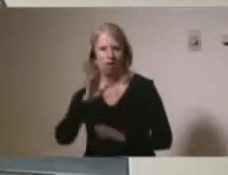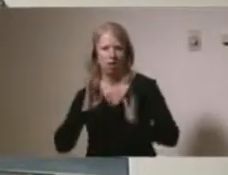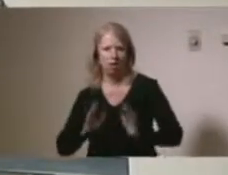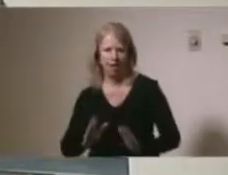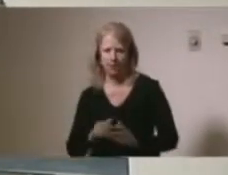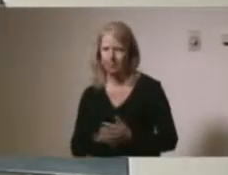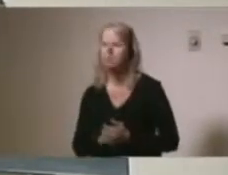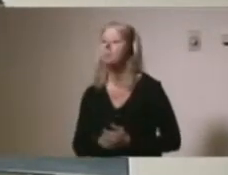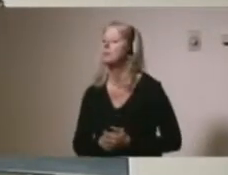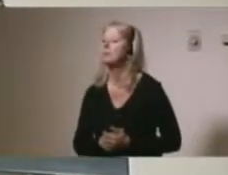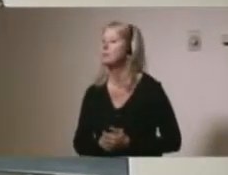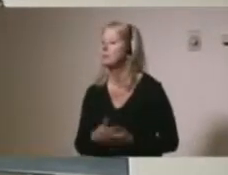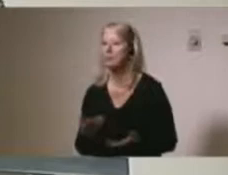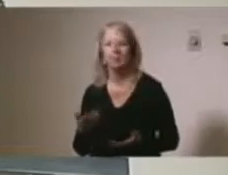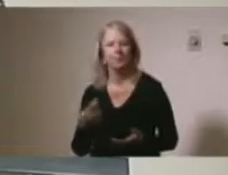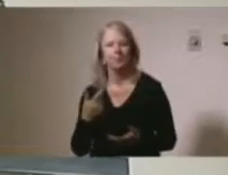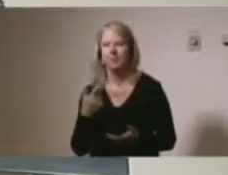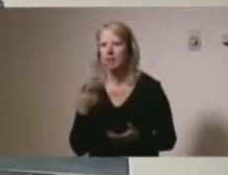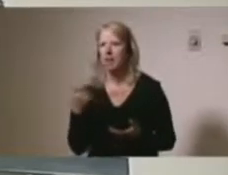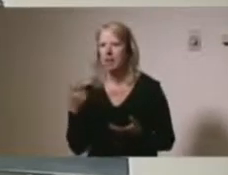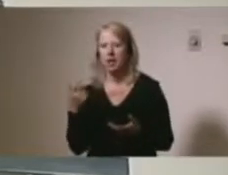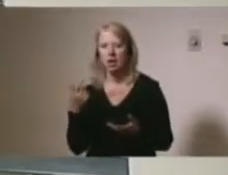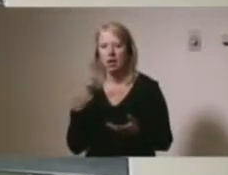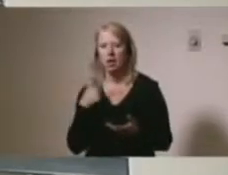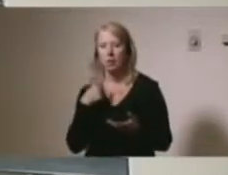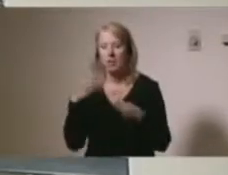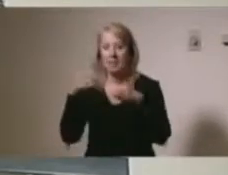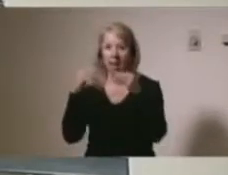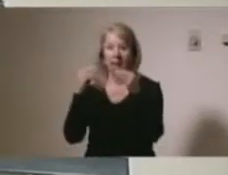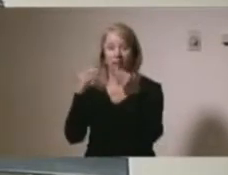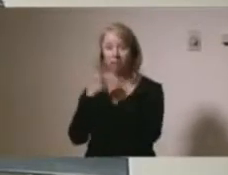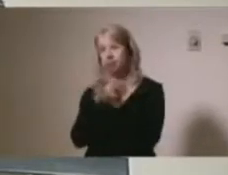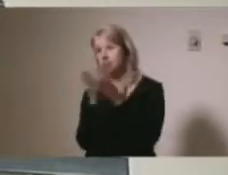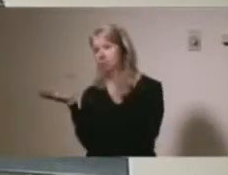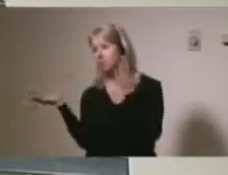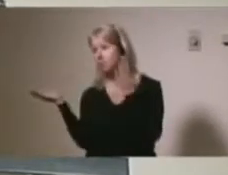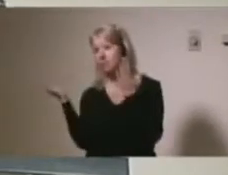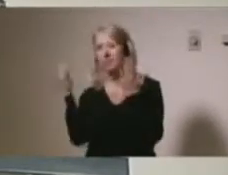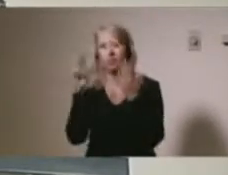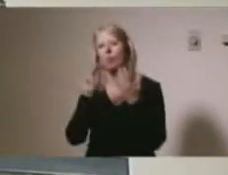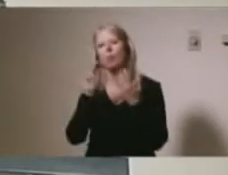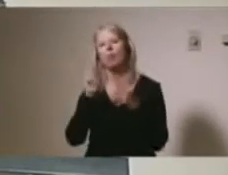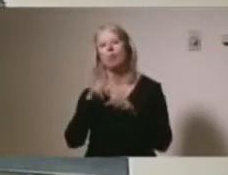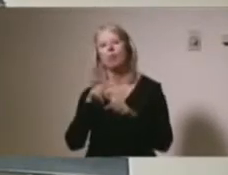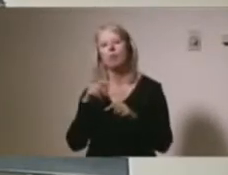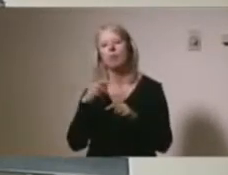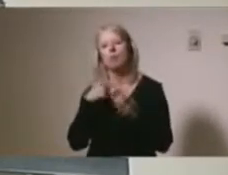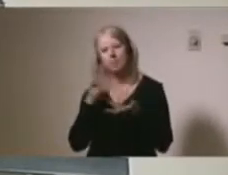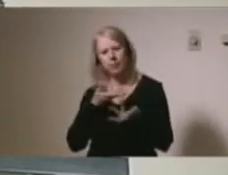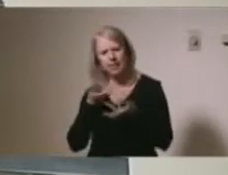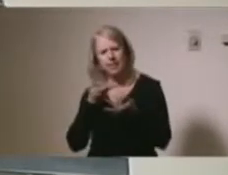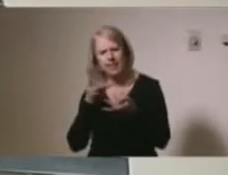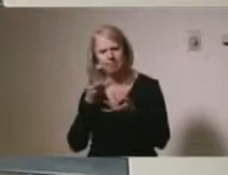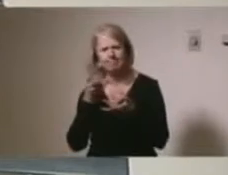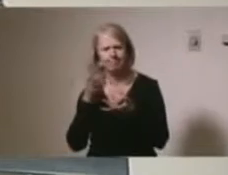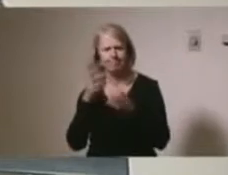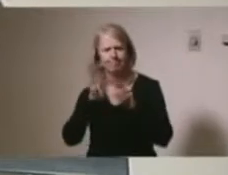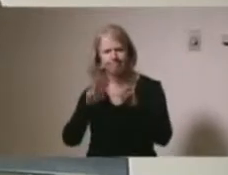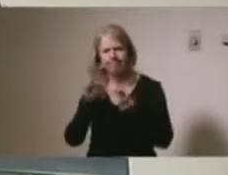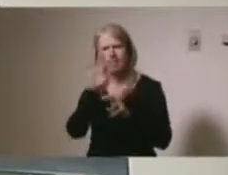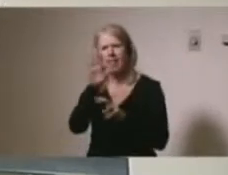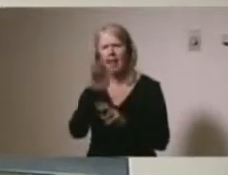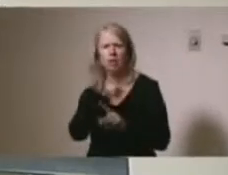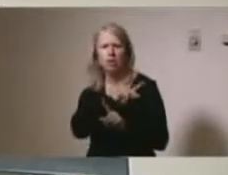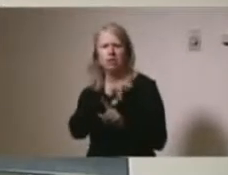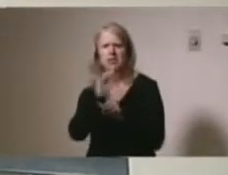We don't sell them anything possible, but we look into their personal situation, their